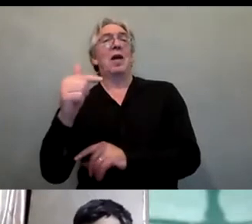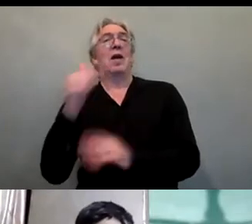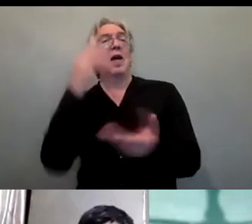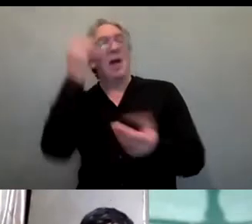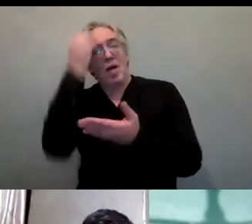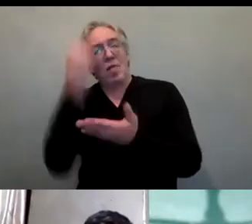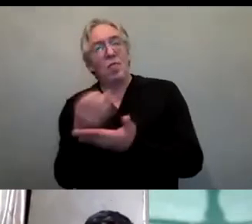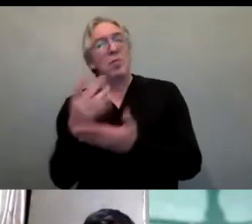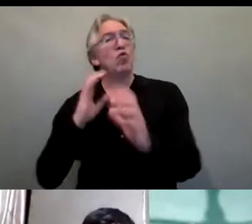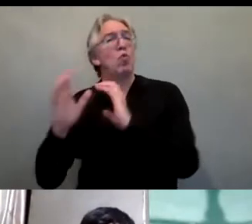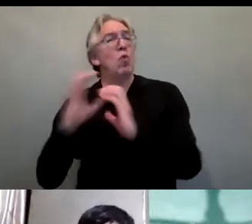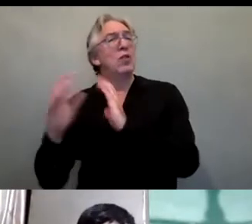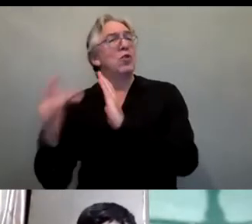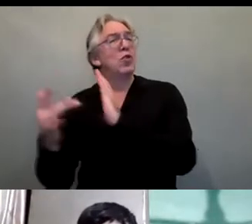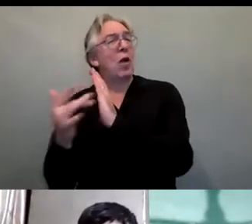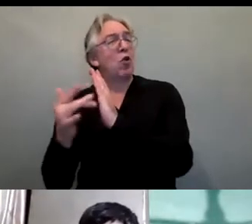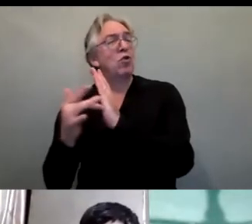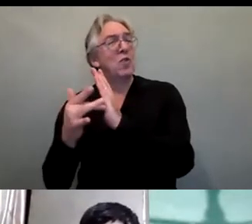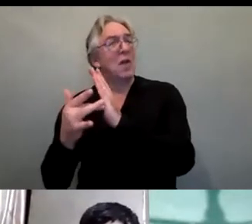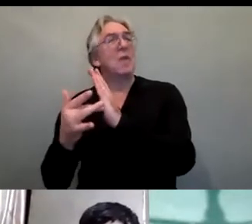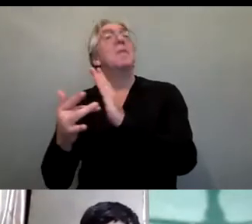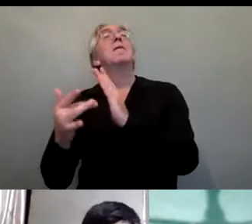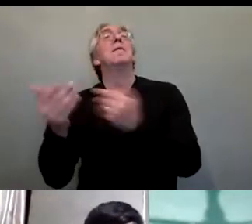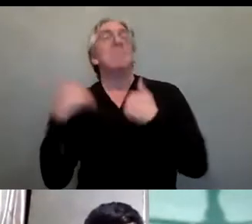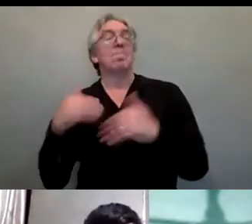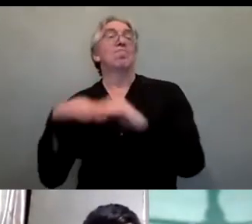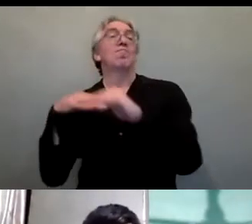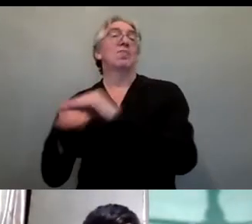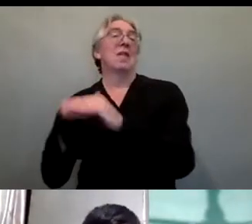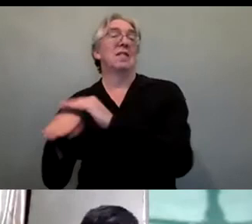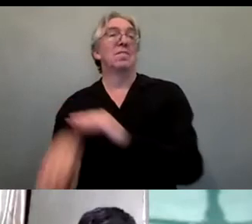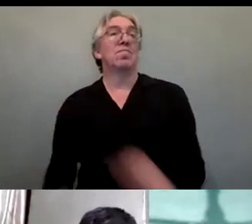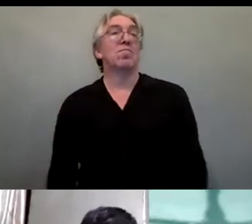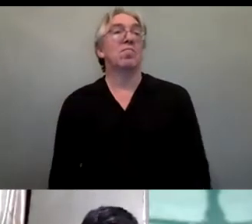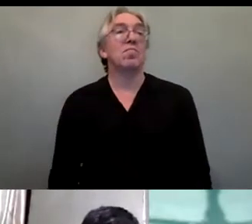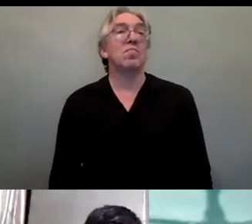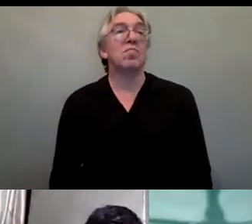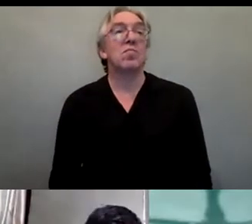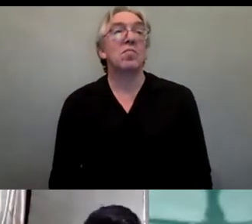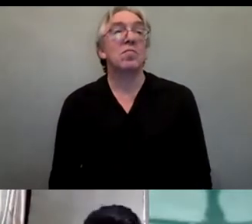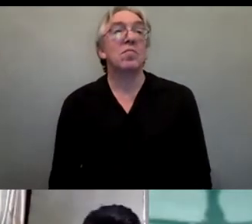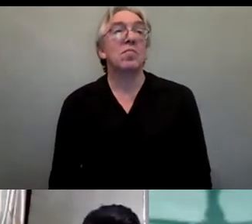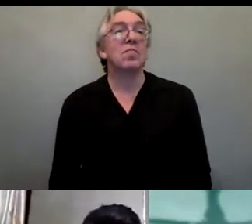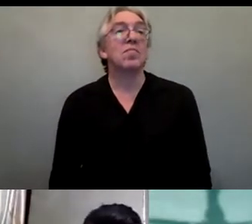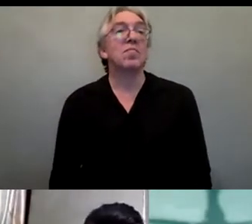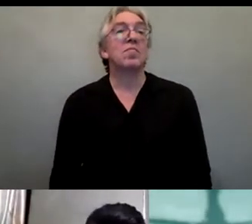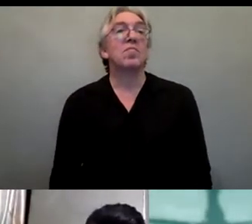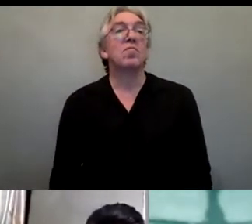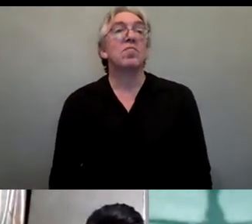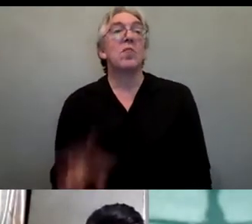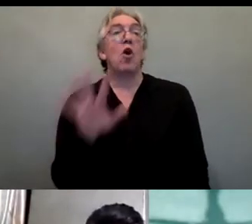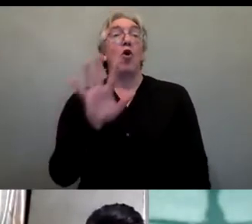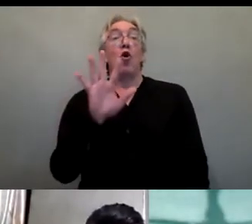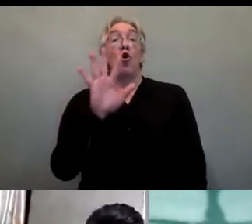a consequence in that some essential services are actually manned by the private sector. And then furthermore, when you look at the level